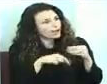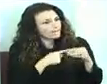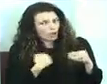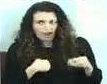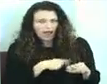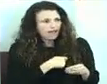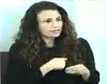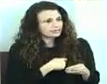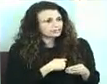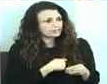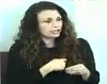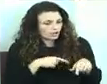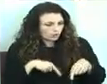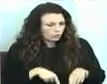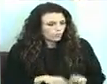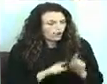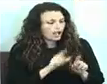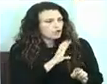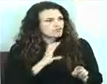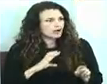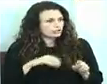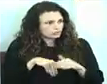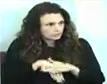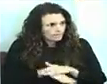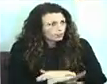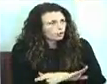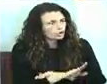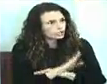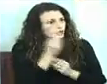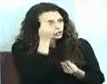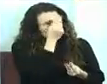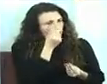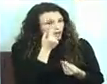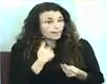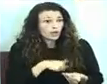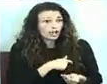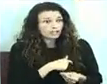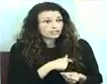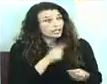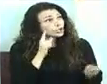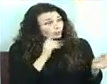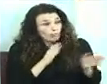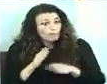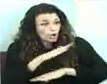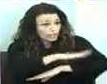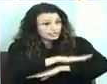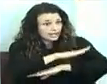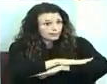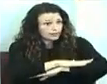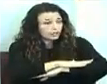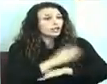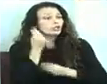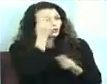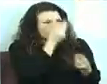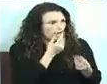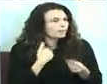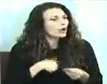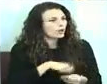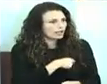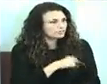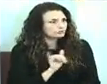As Christ was born, you thought of us. As you prepared this table, you thought of